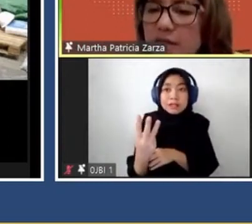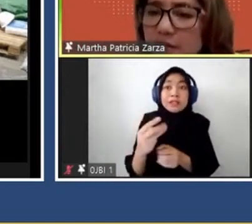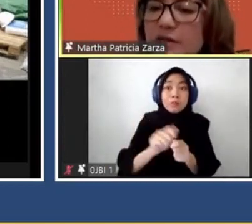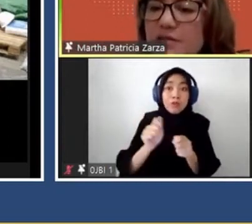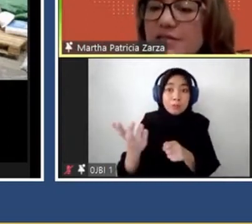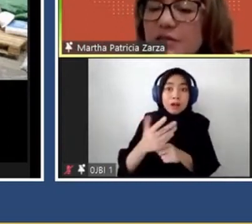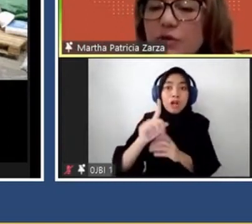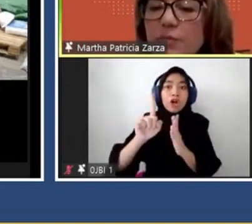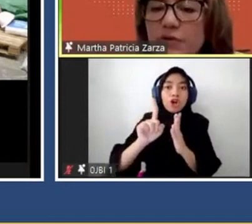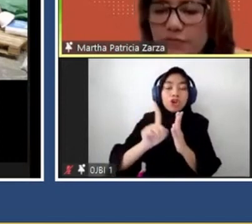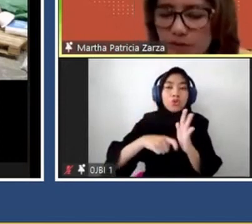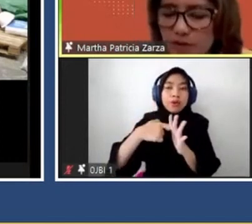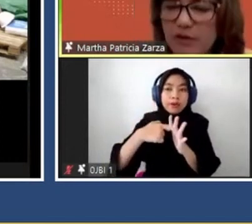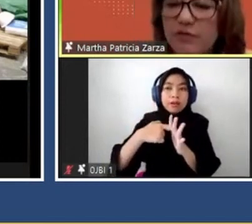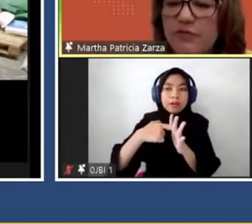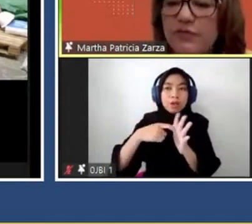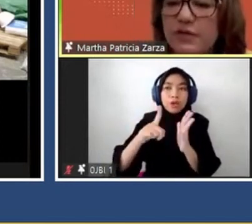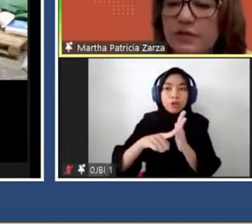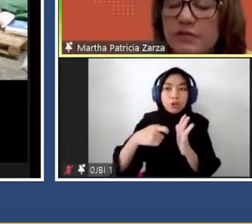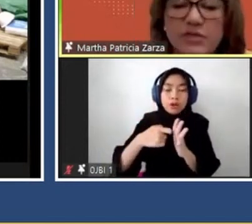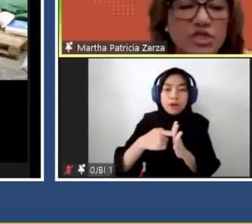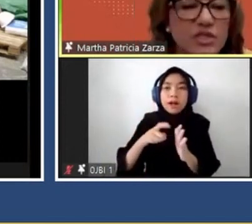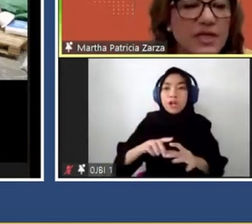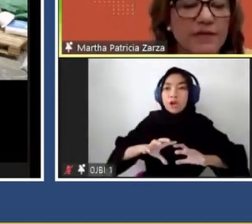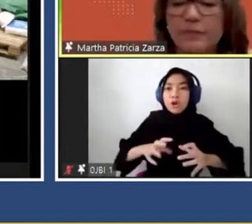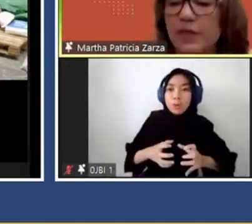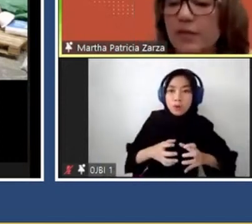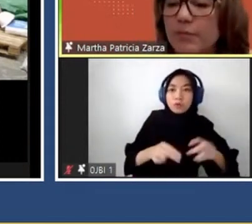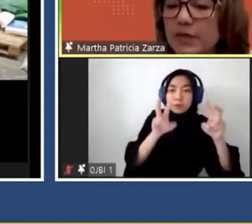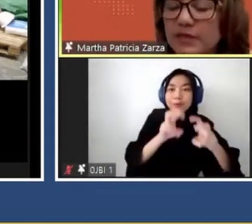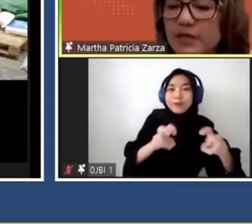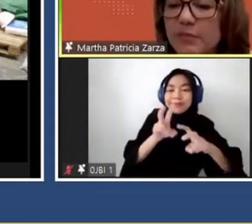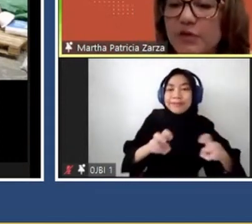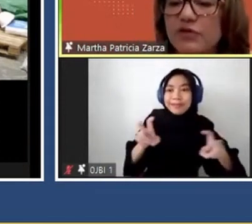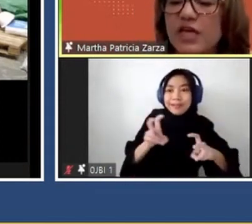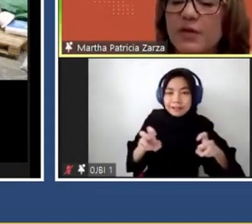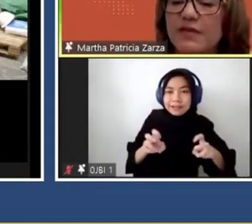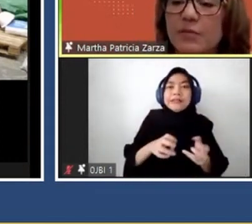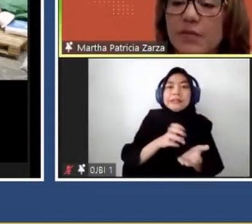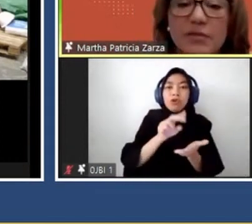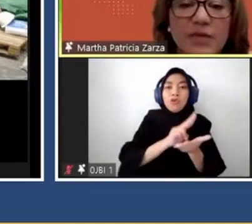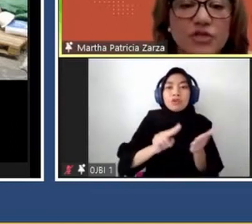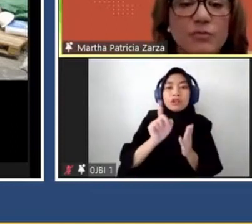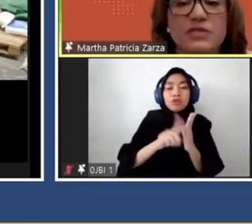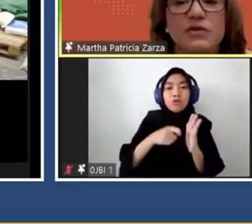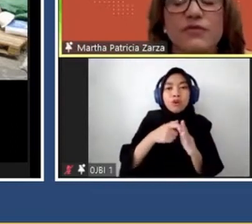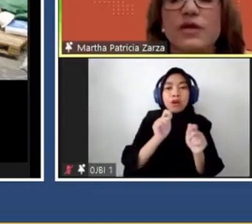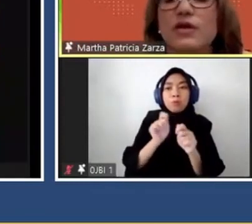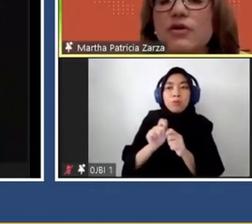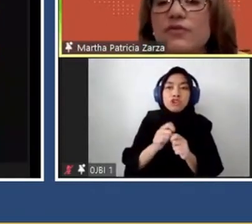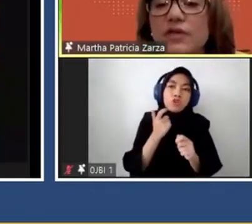by this is the group of researchers that built the prototype, and they made the